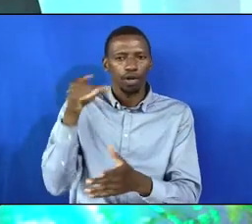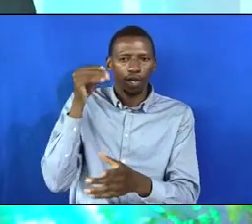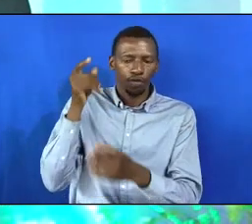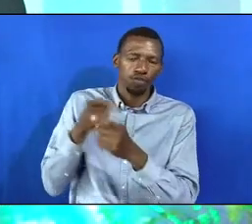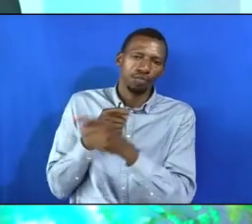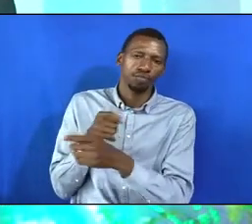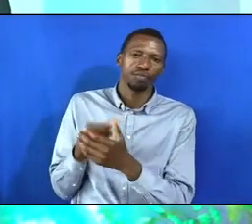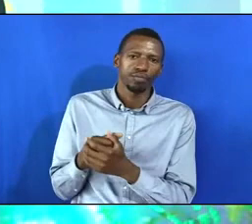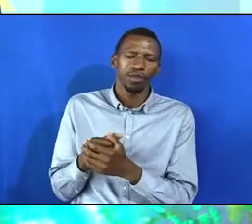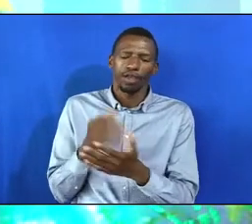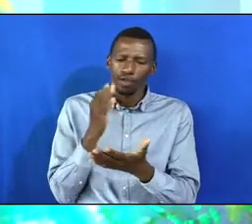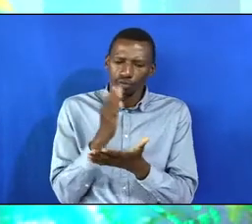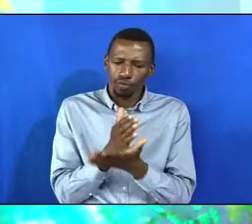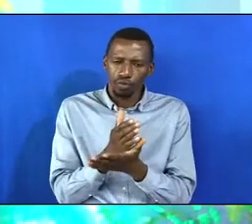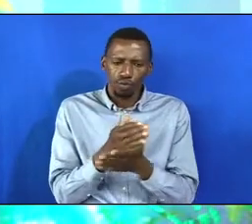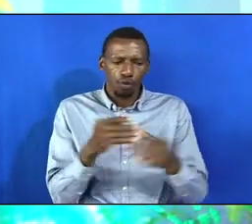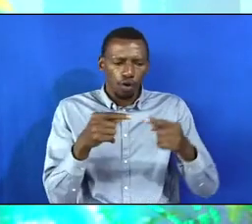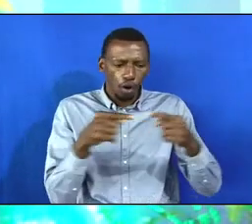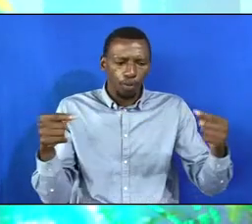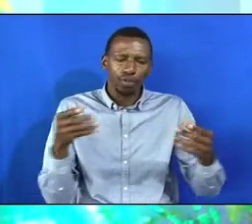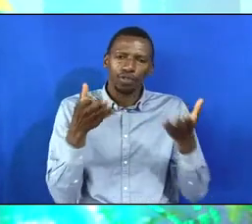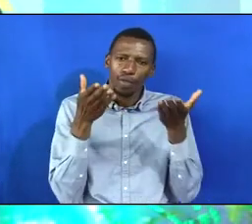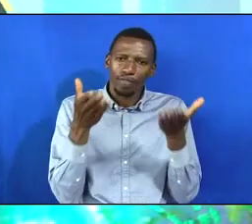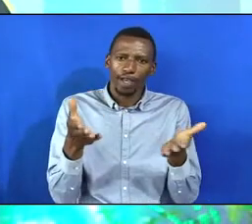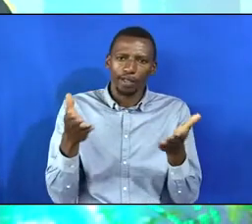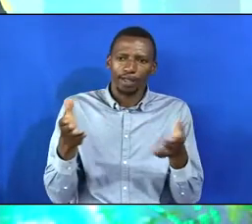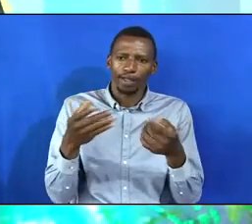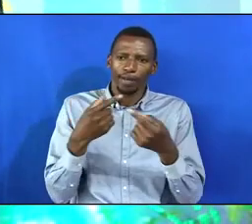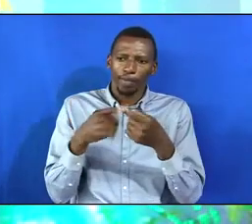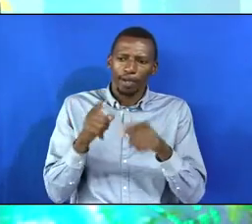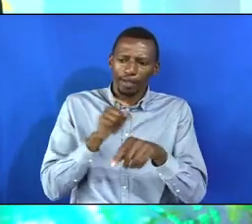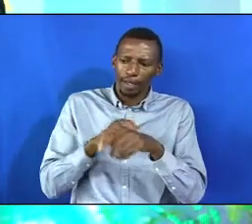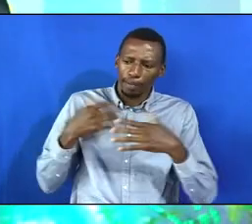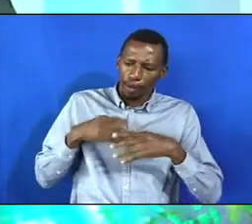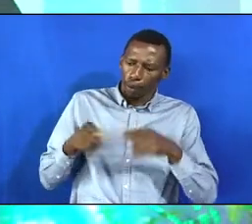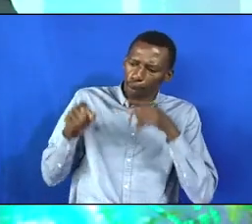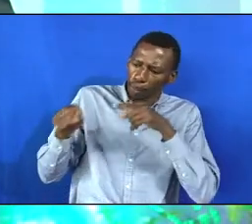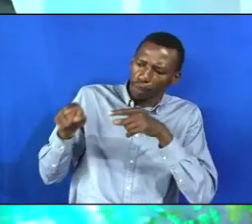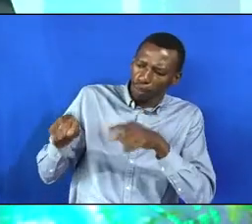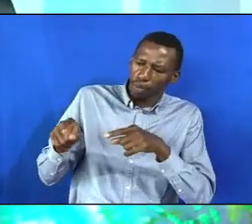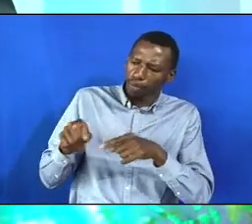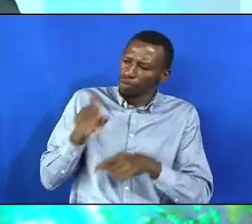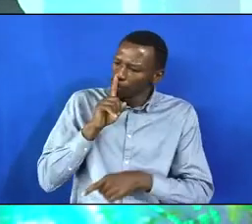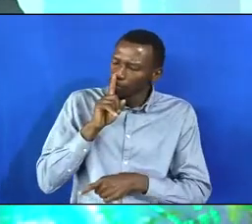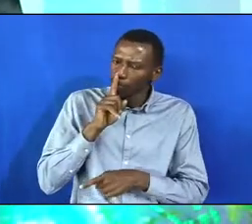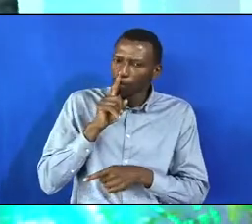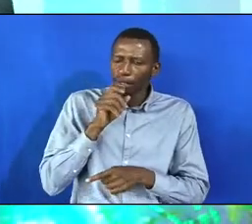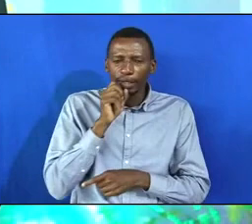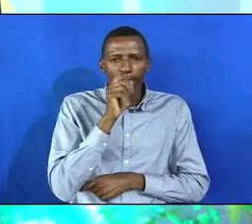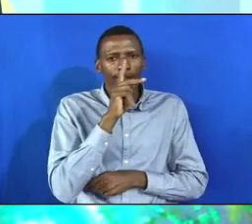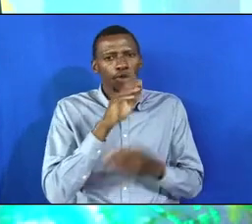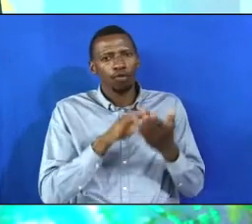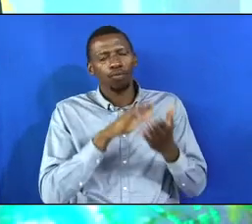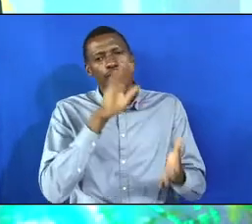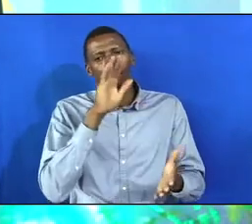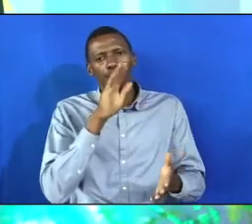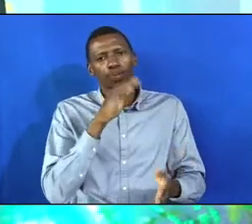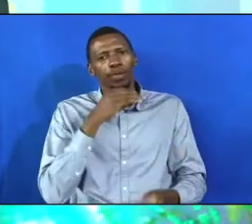Bible tells us, this man here, he shouted the more, Son of David, have mercy on